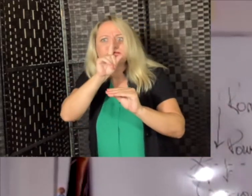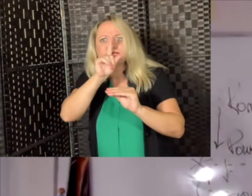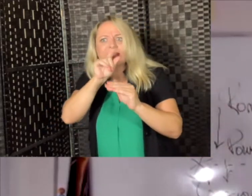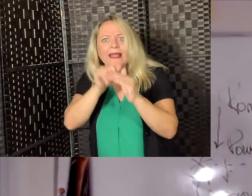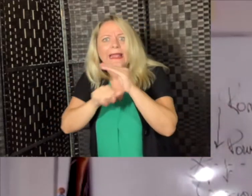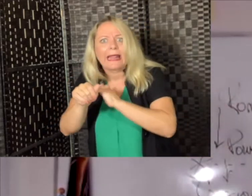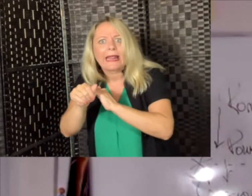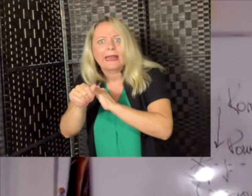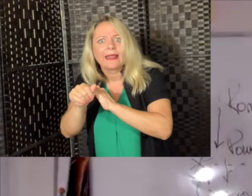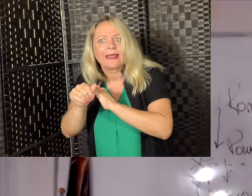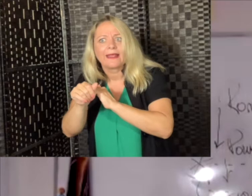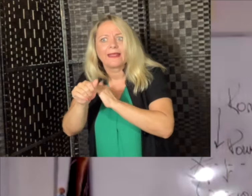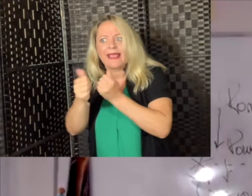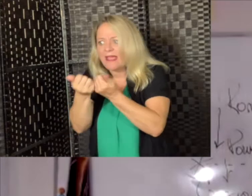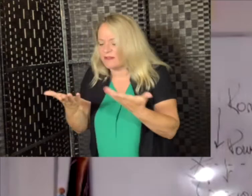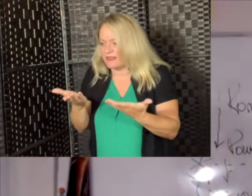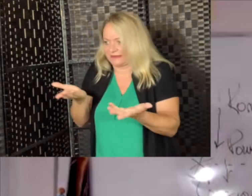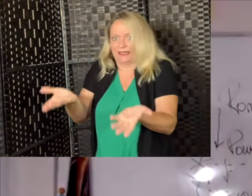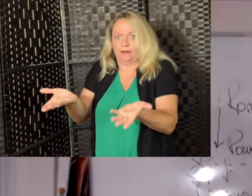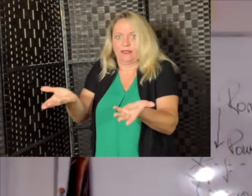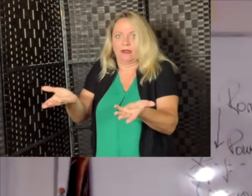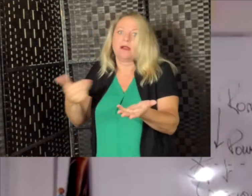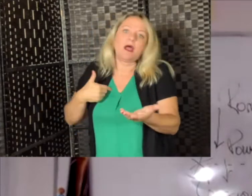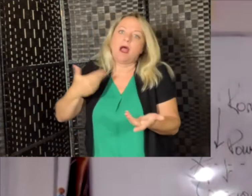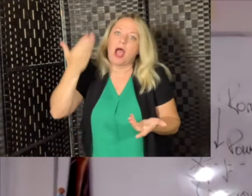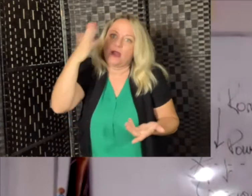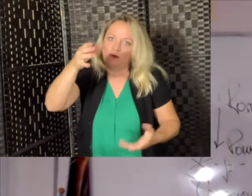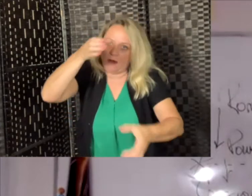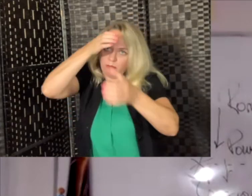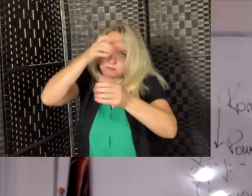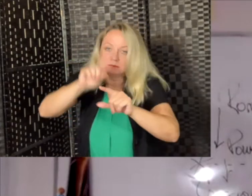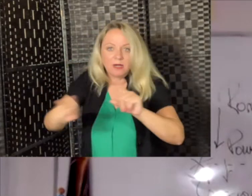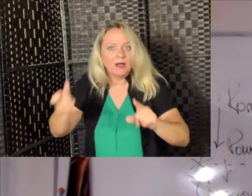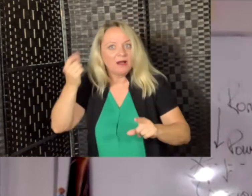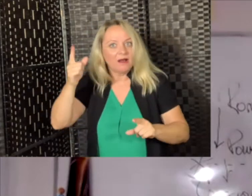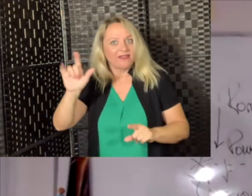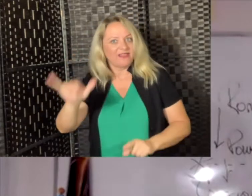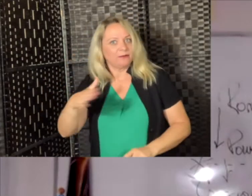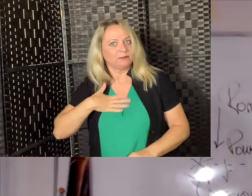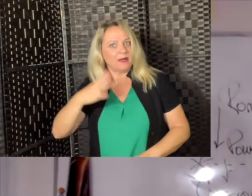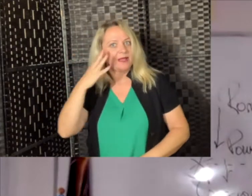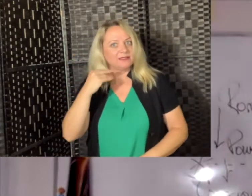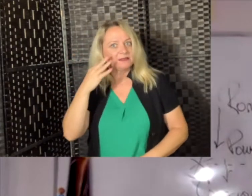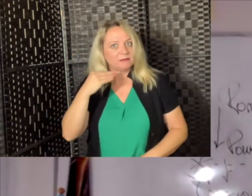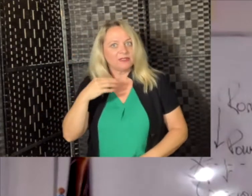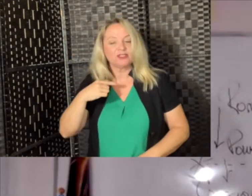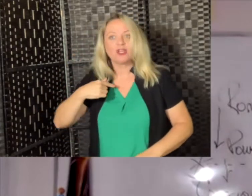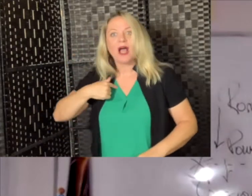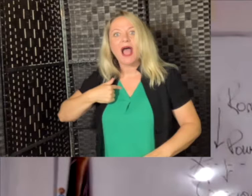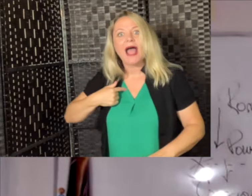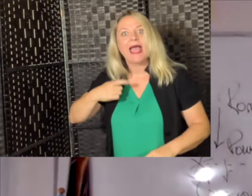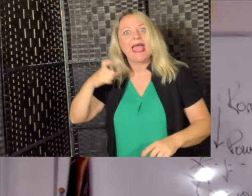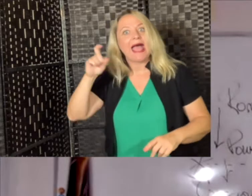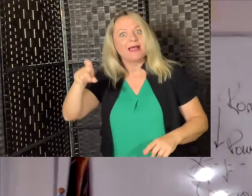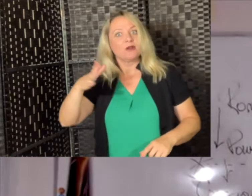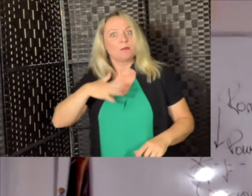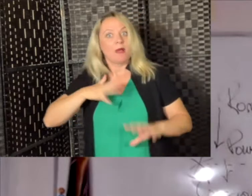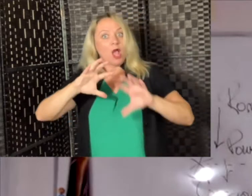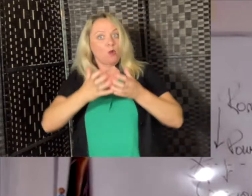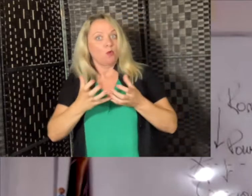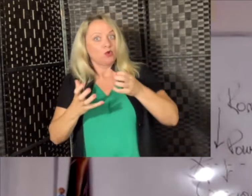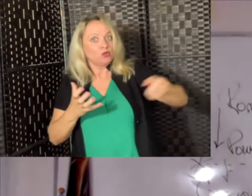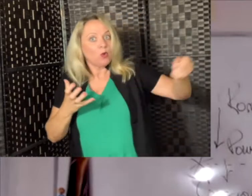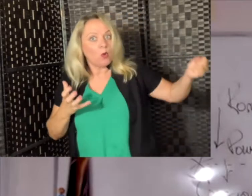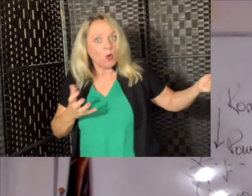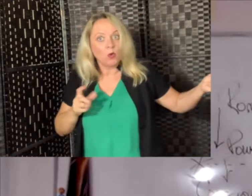my understanding. There was a wonder about that. So let me tell you a short example. One